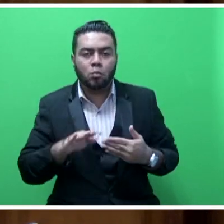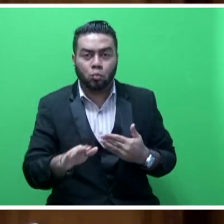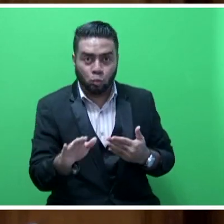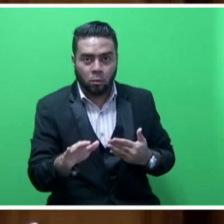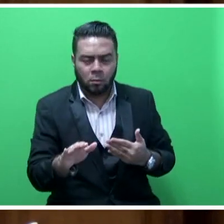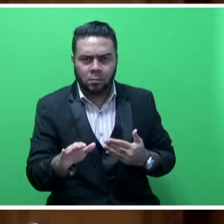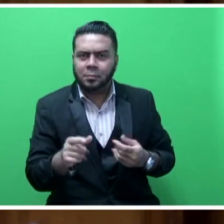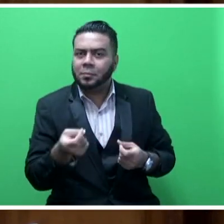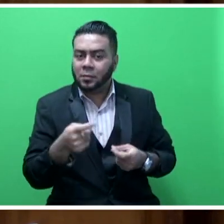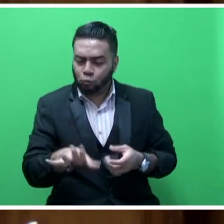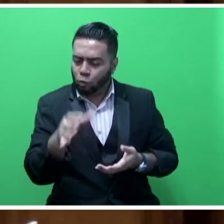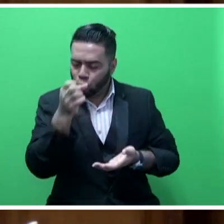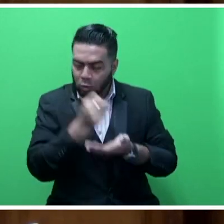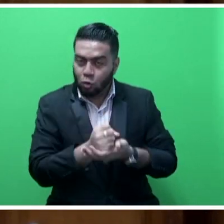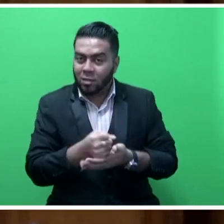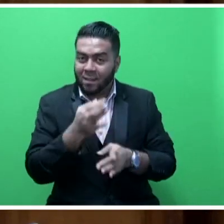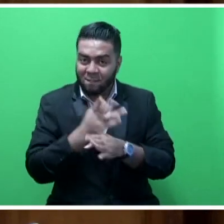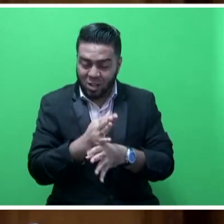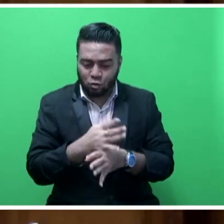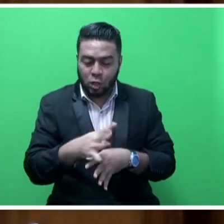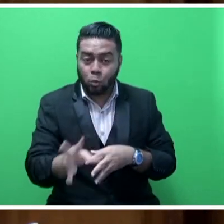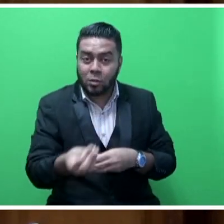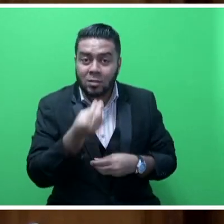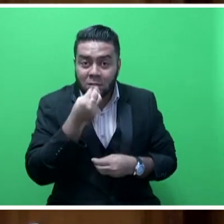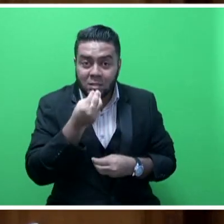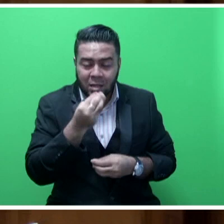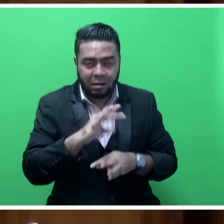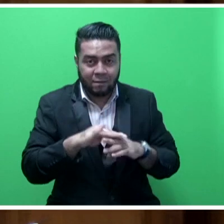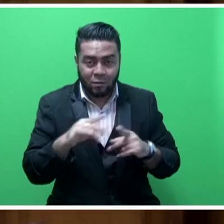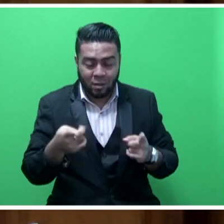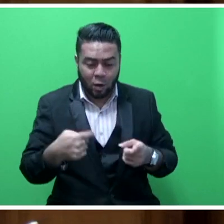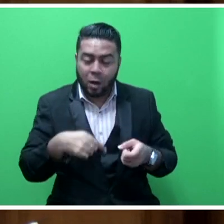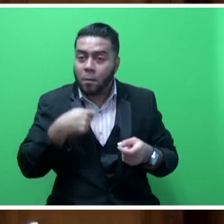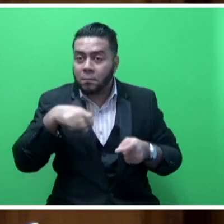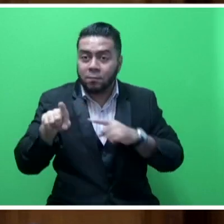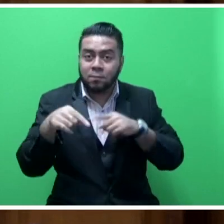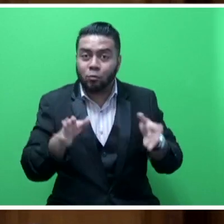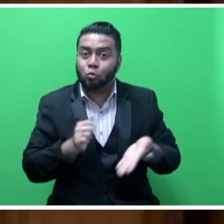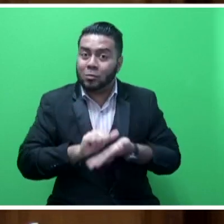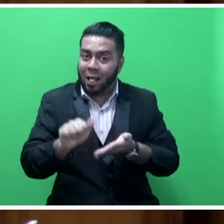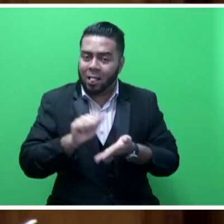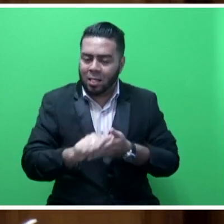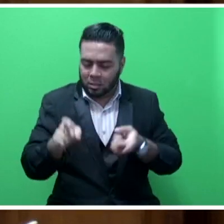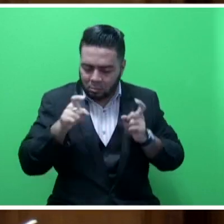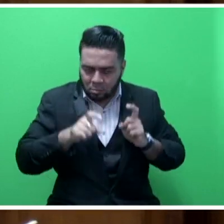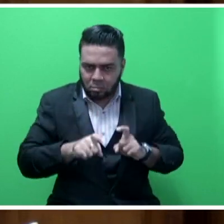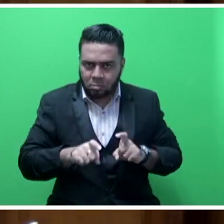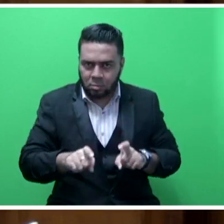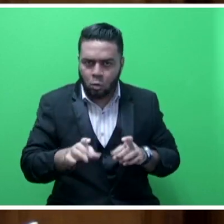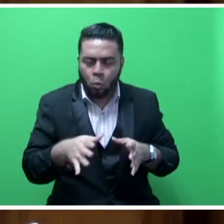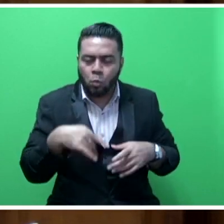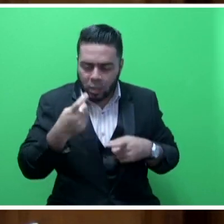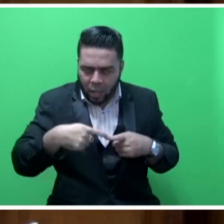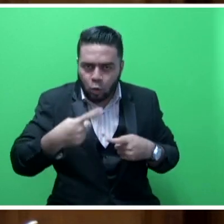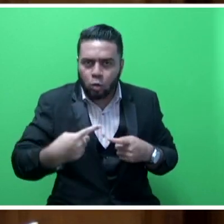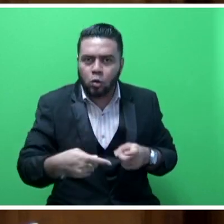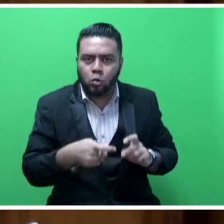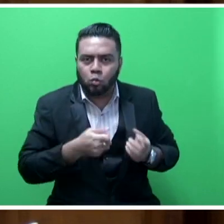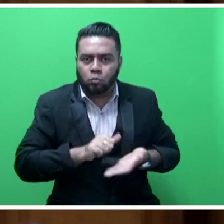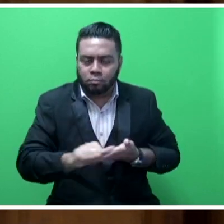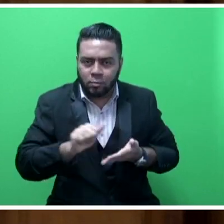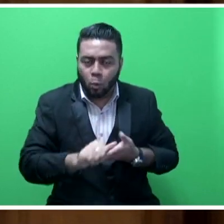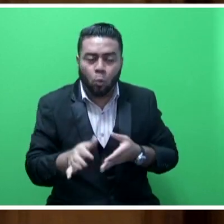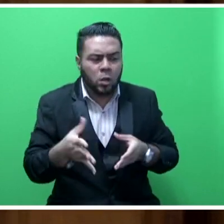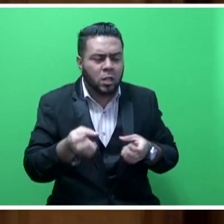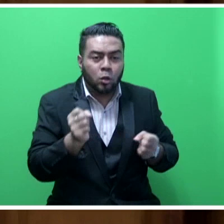we are to ensure that fish that we consume and those that we send off to the markets are sustainable, then we need to invest